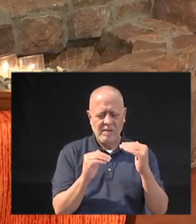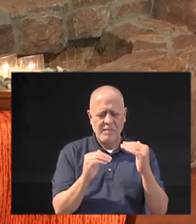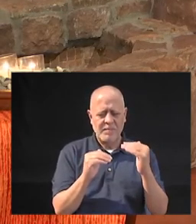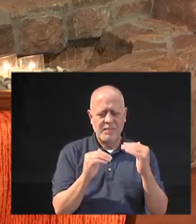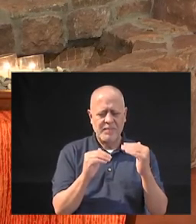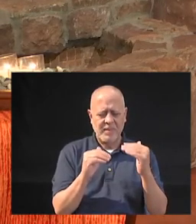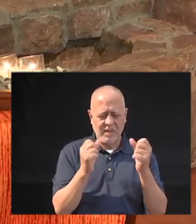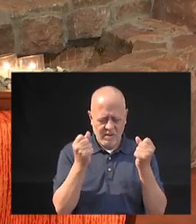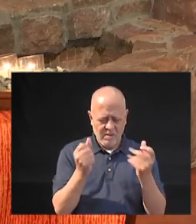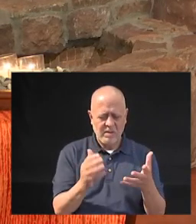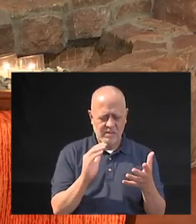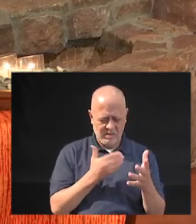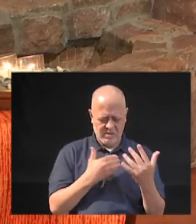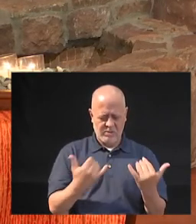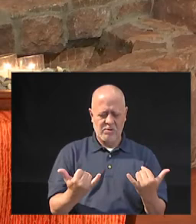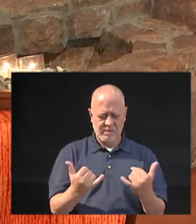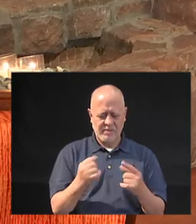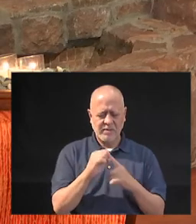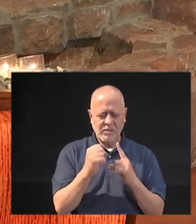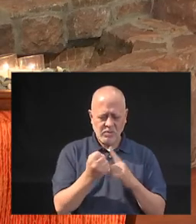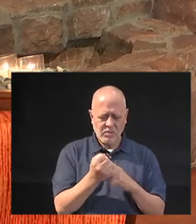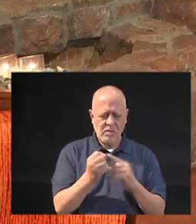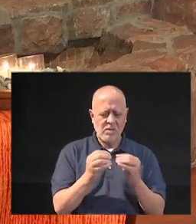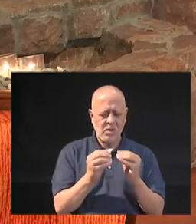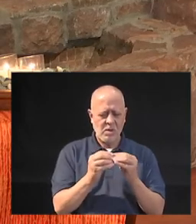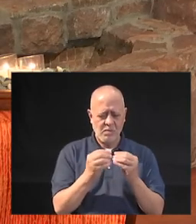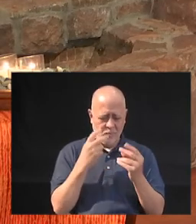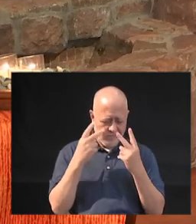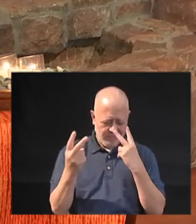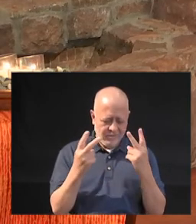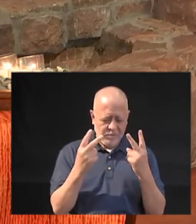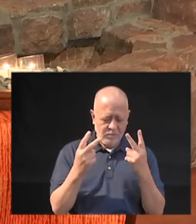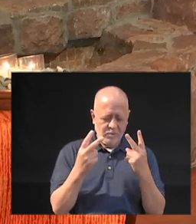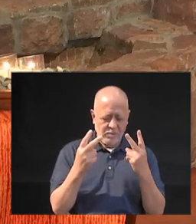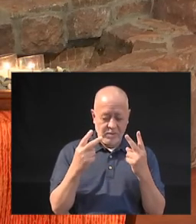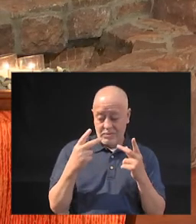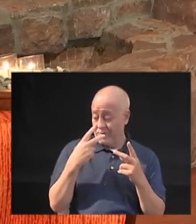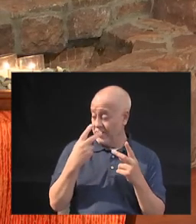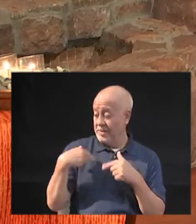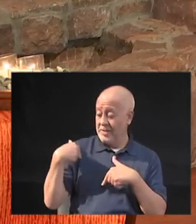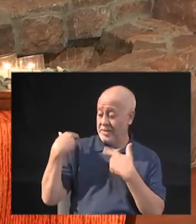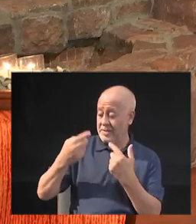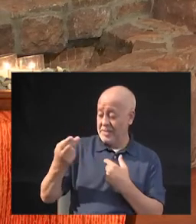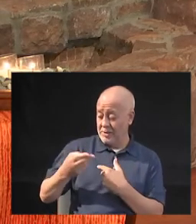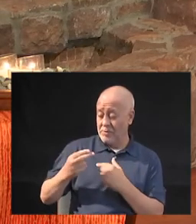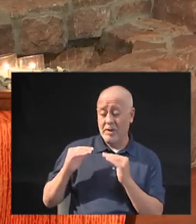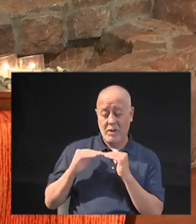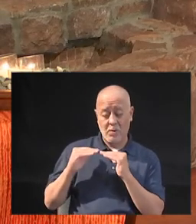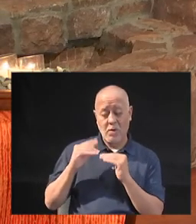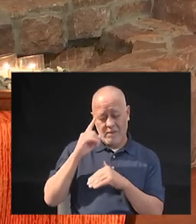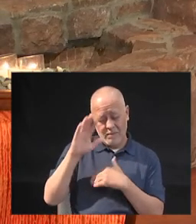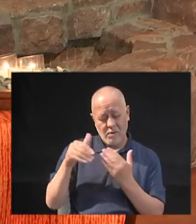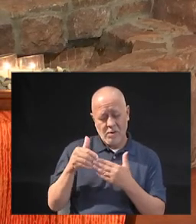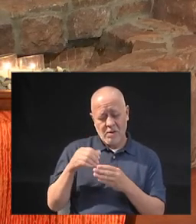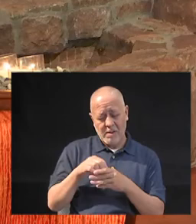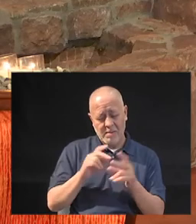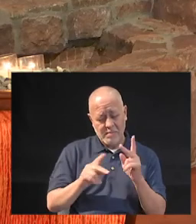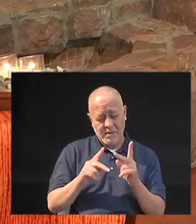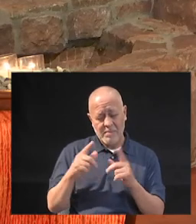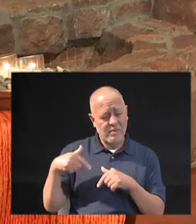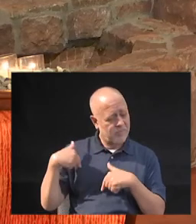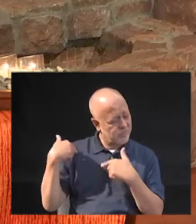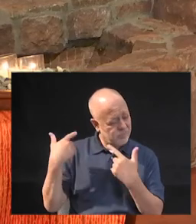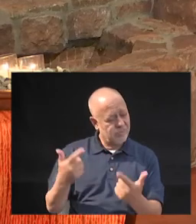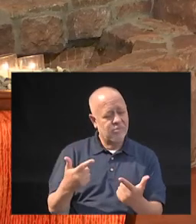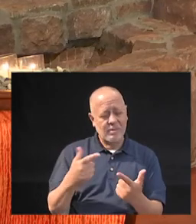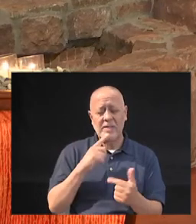current circumstances and more visible in the light of a historical lens which shows us equality for all in the eyes of humanity has and continues